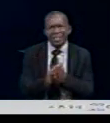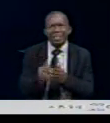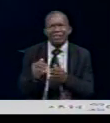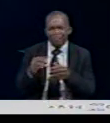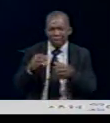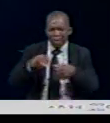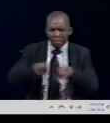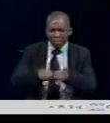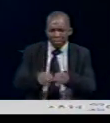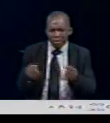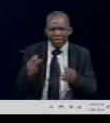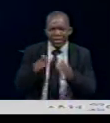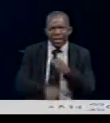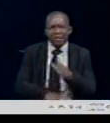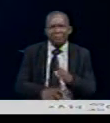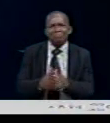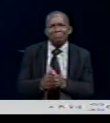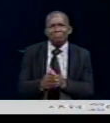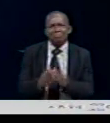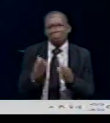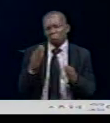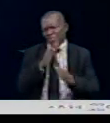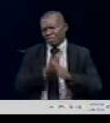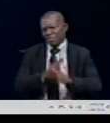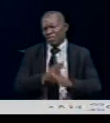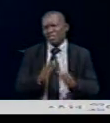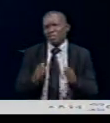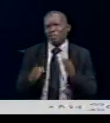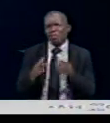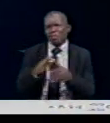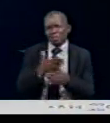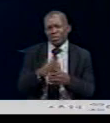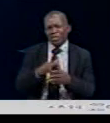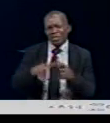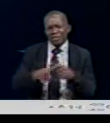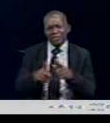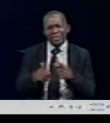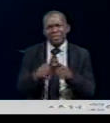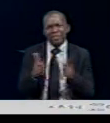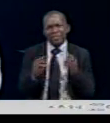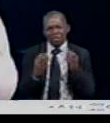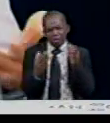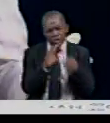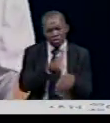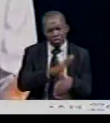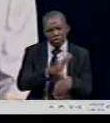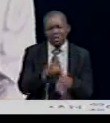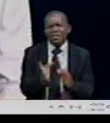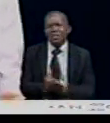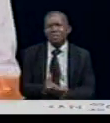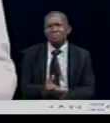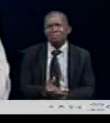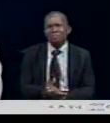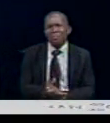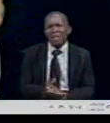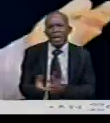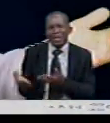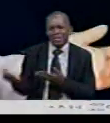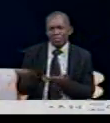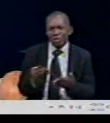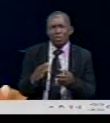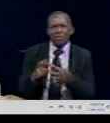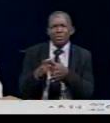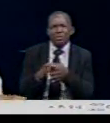between denominations and from different denominational affiliations and